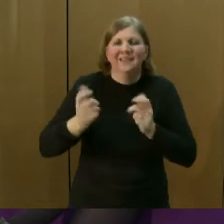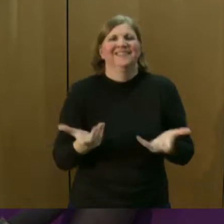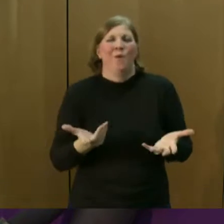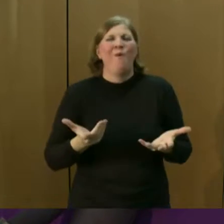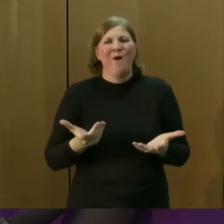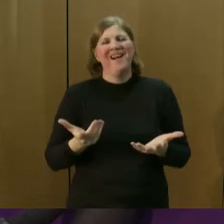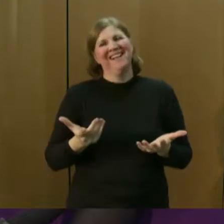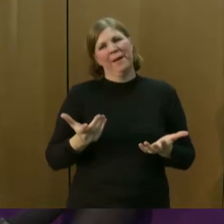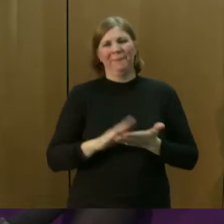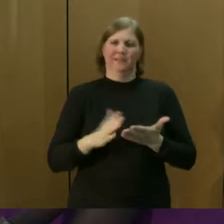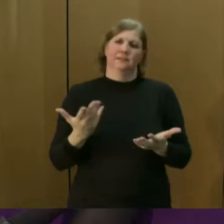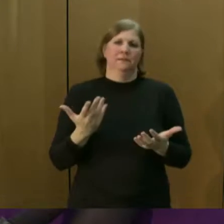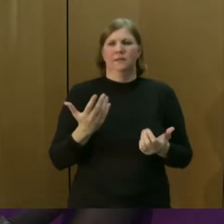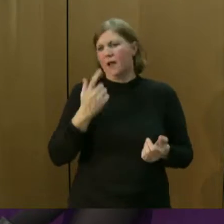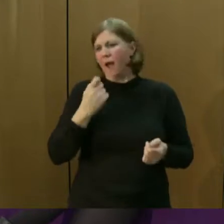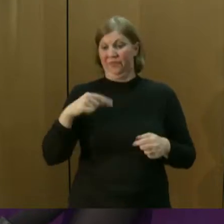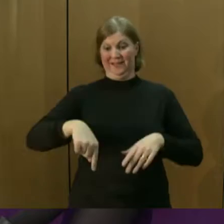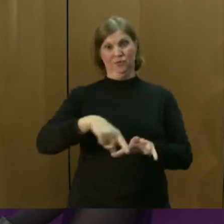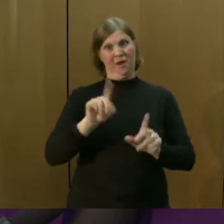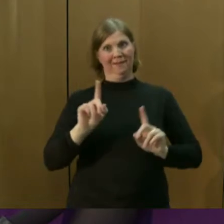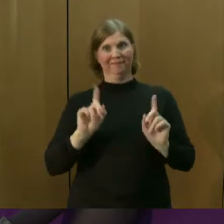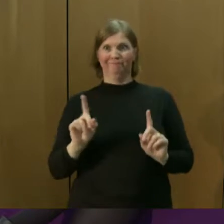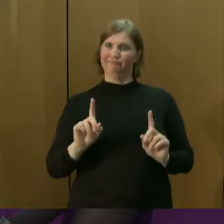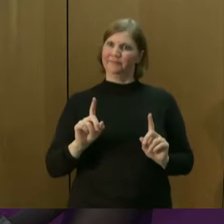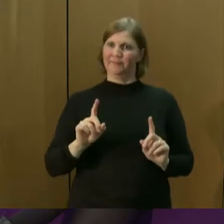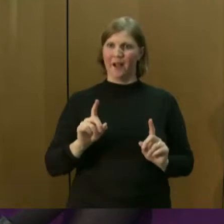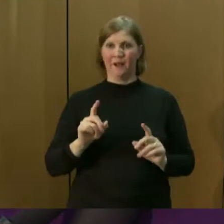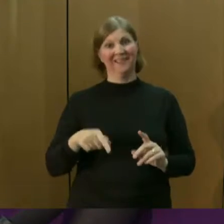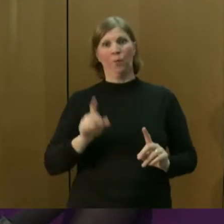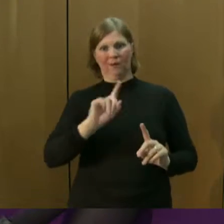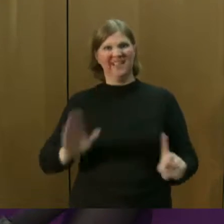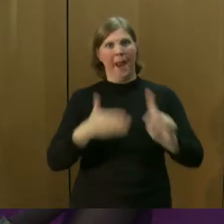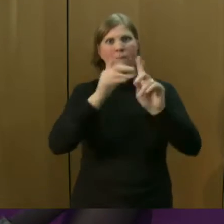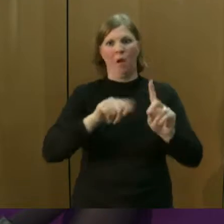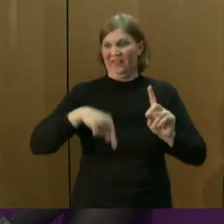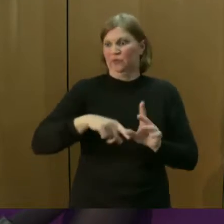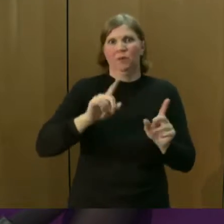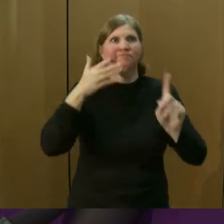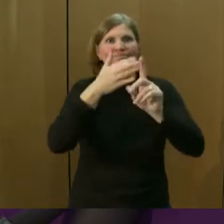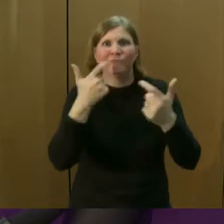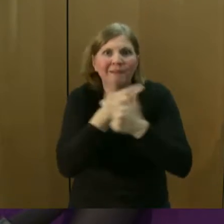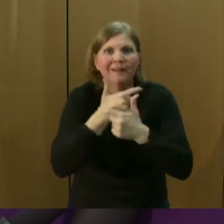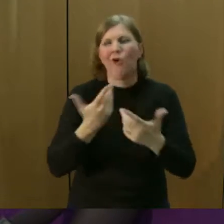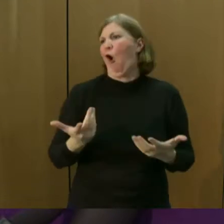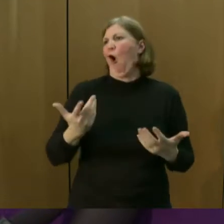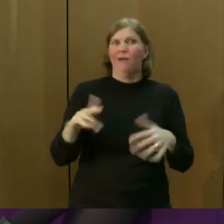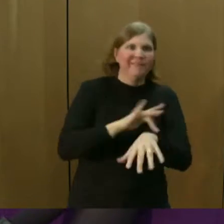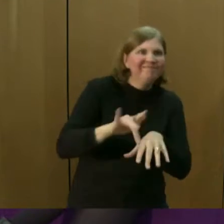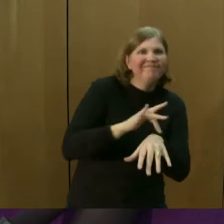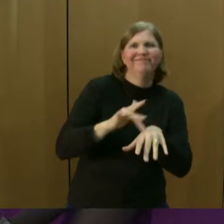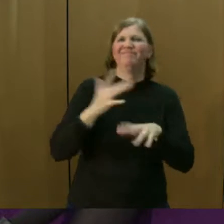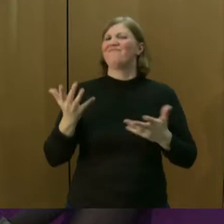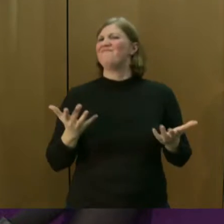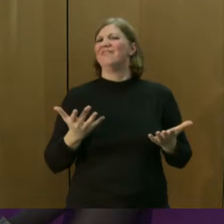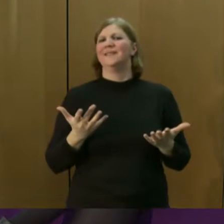year's a comedy festival, or this is about verbatim theatre, or this is about site specific. And if you try and second guess that or